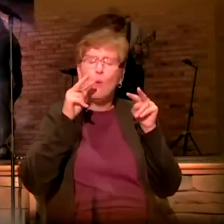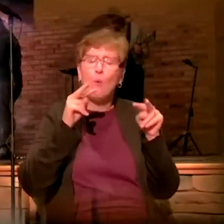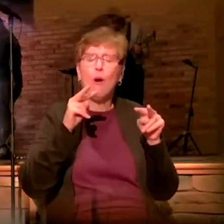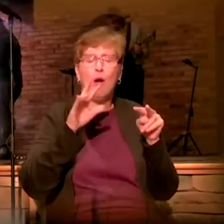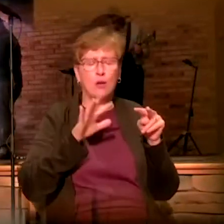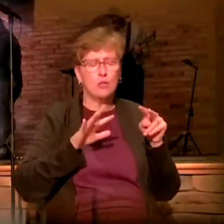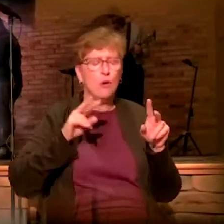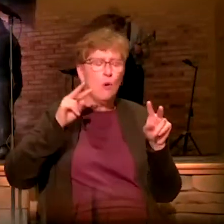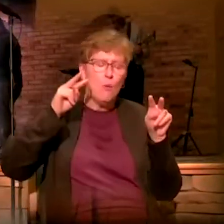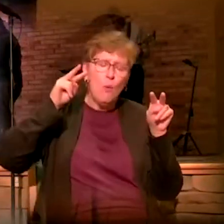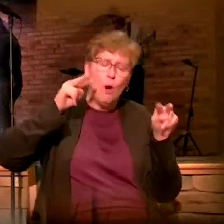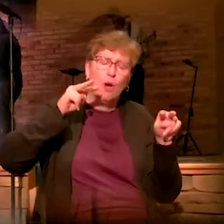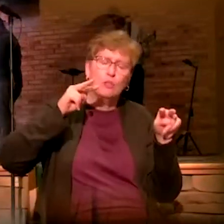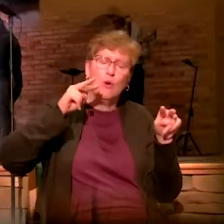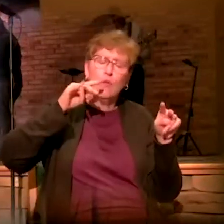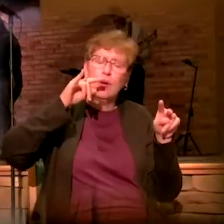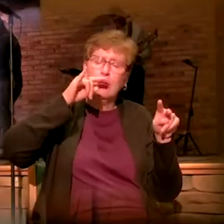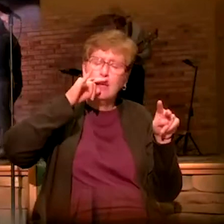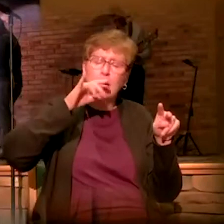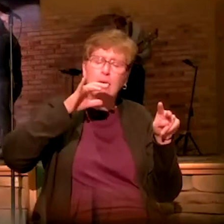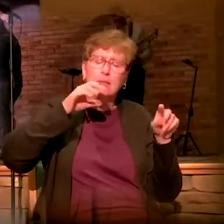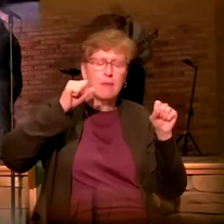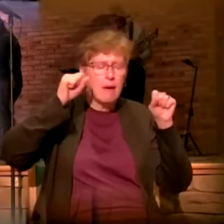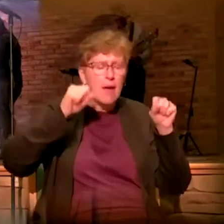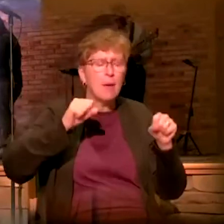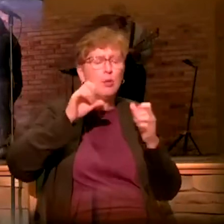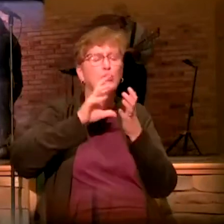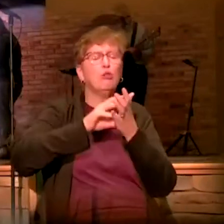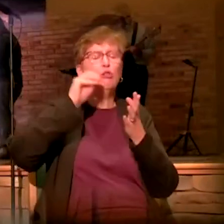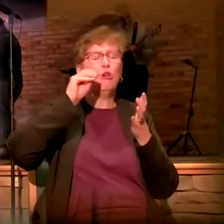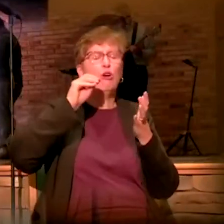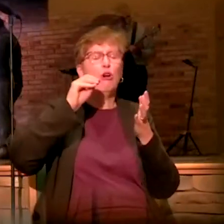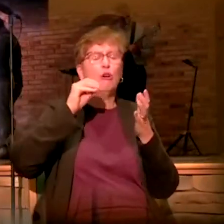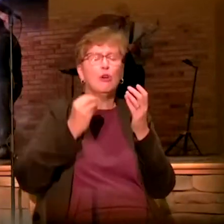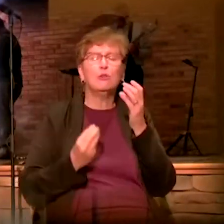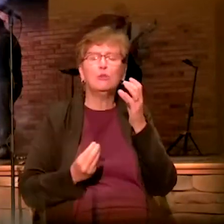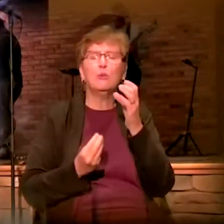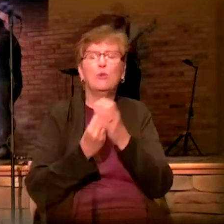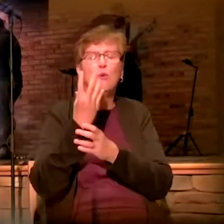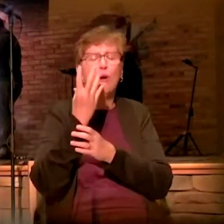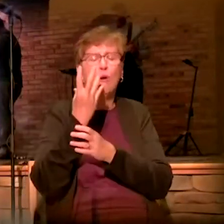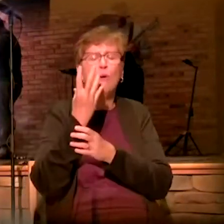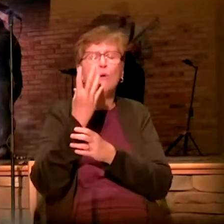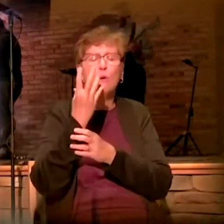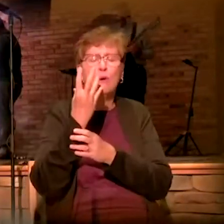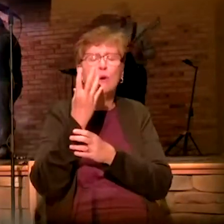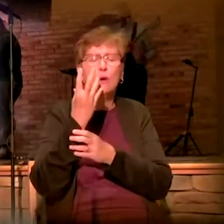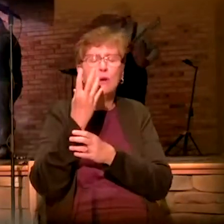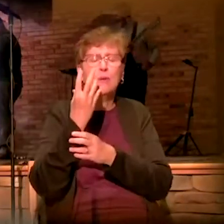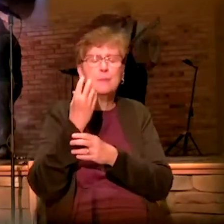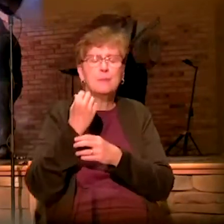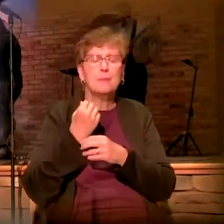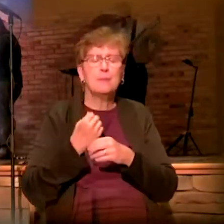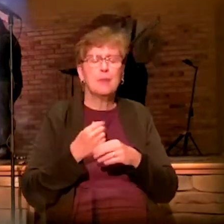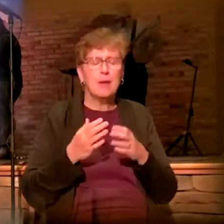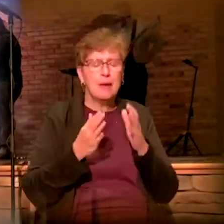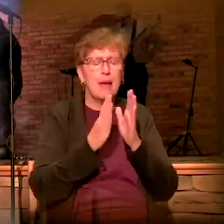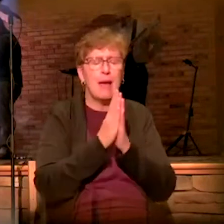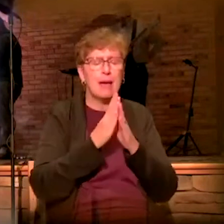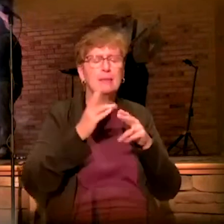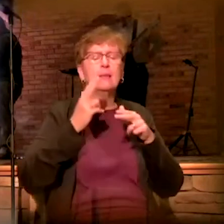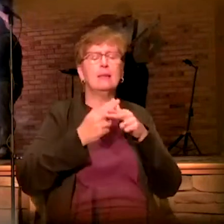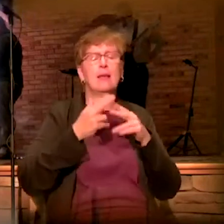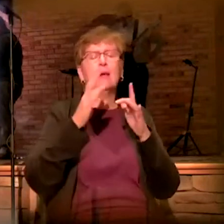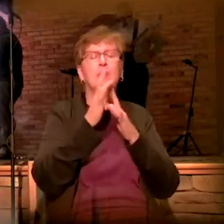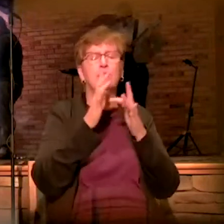them, that they would be able to learn, that they would be able to grow. And we just ask in the name of